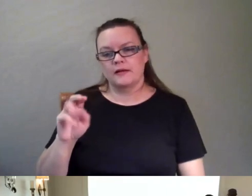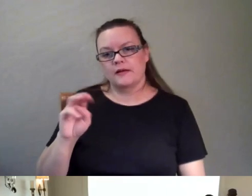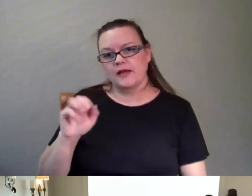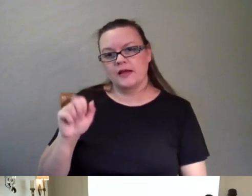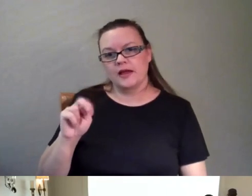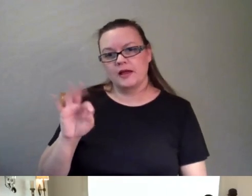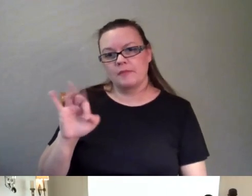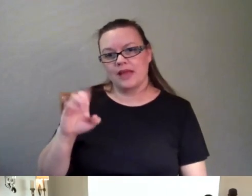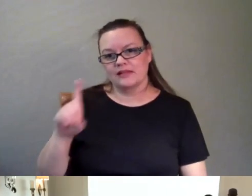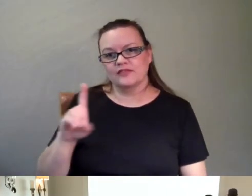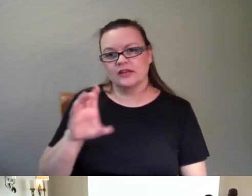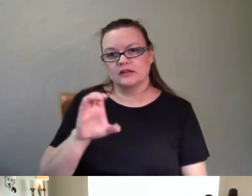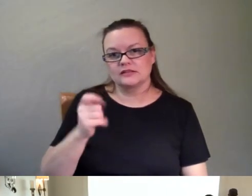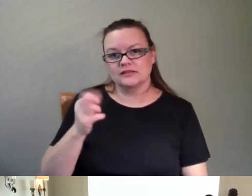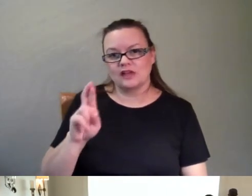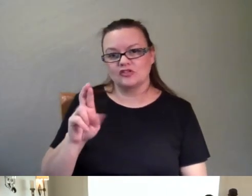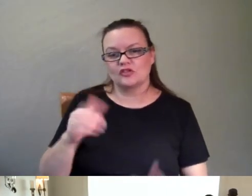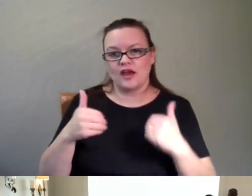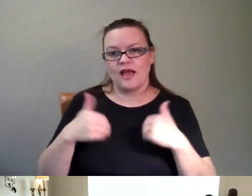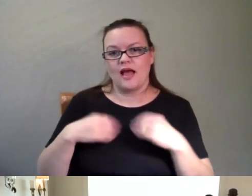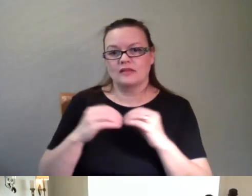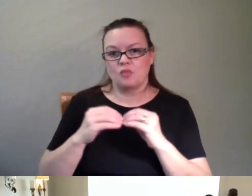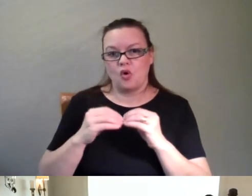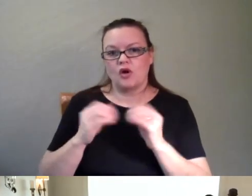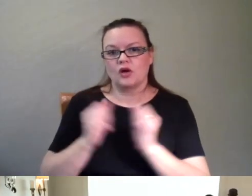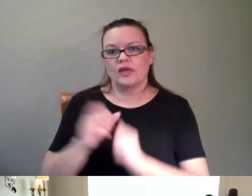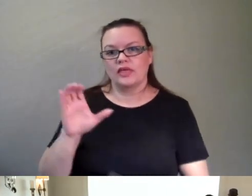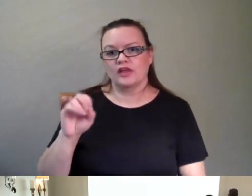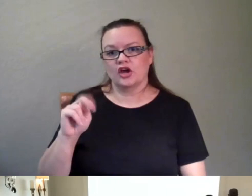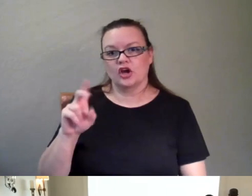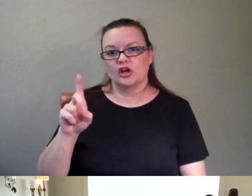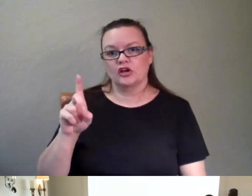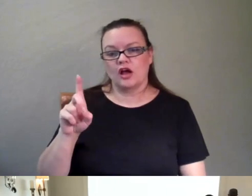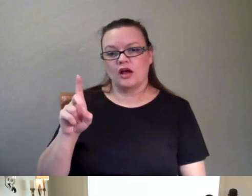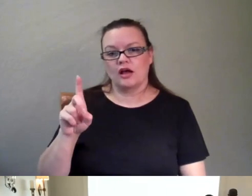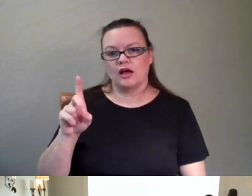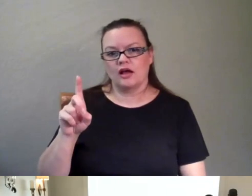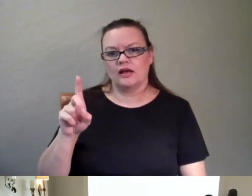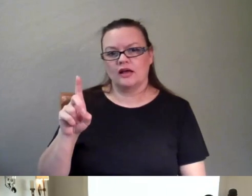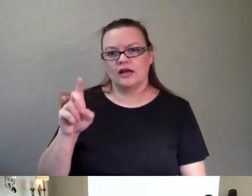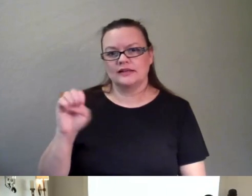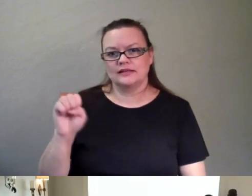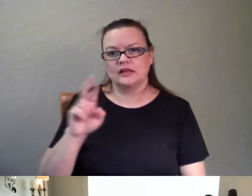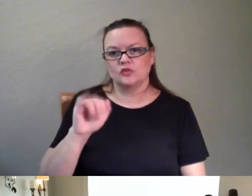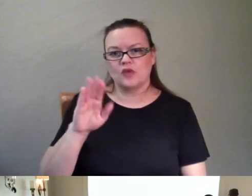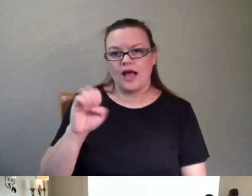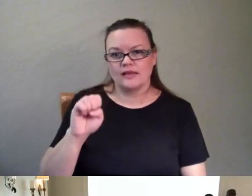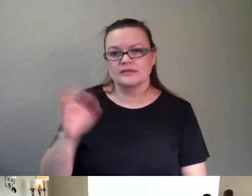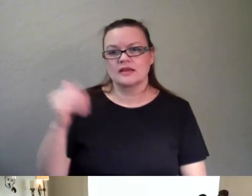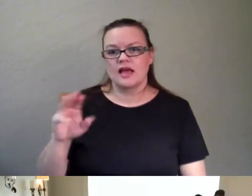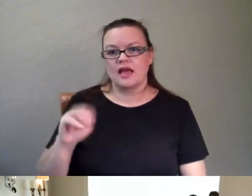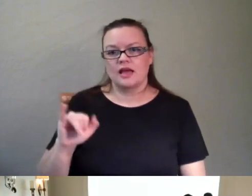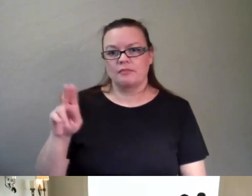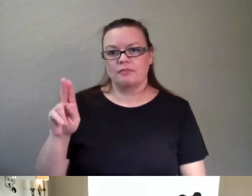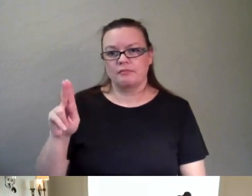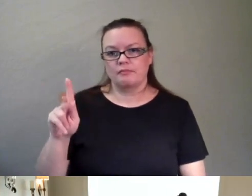additional dialogues coming up. I know we've got one with Condi Rice and the former ambassador to Russia, Mike McFaul. We've also